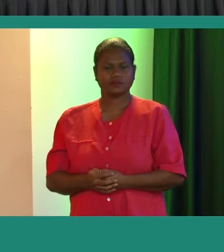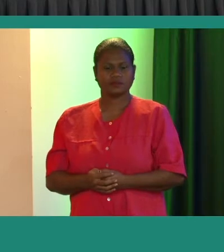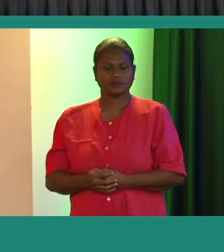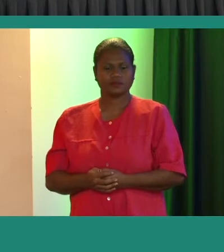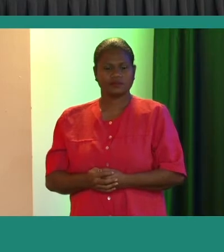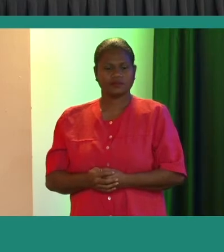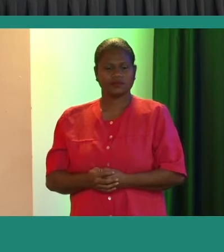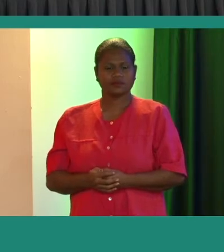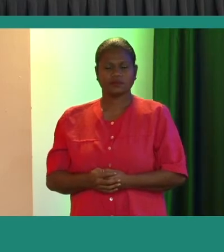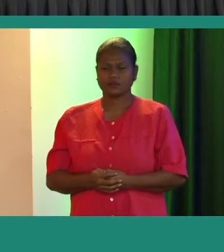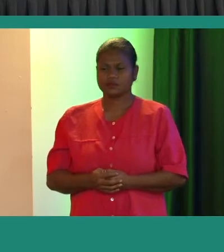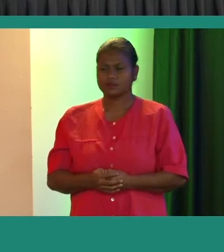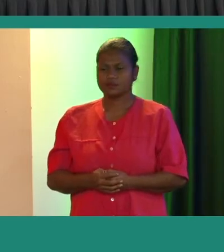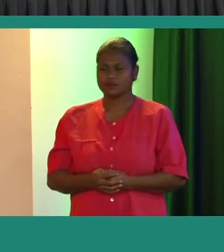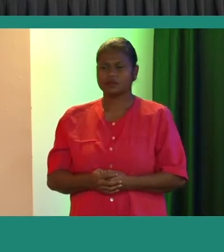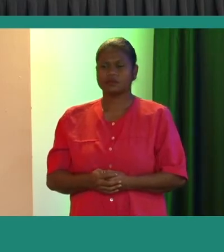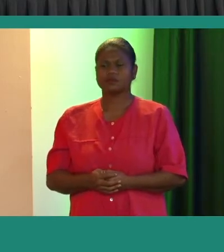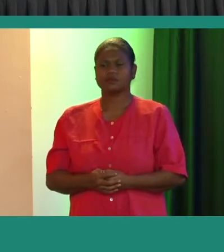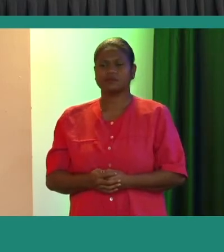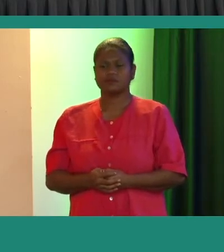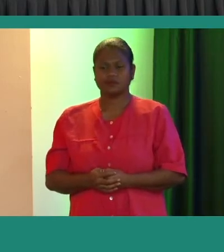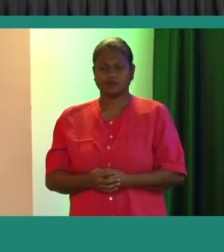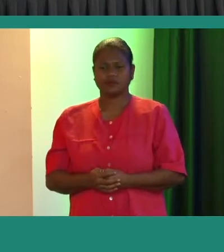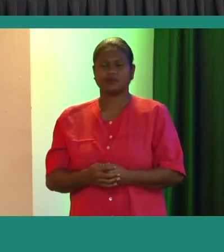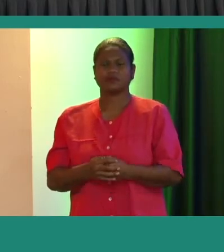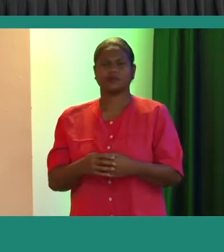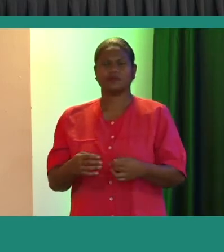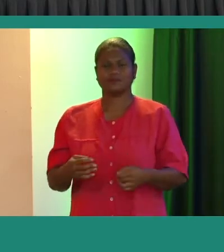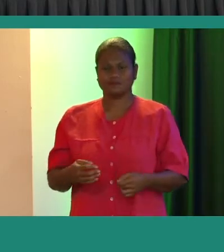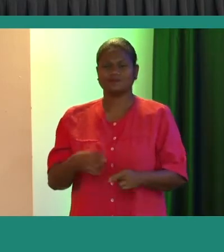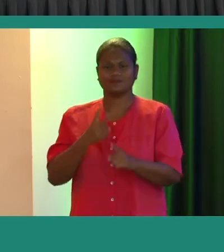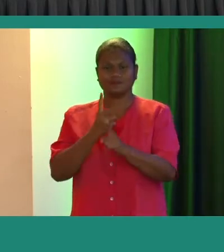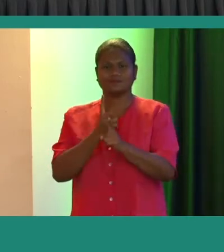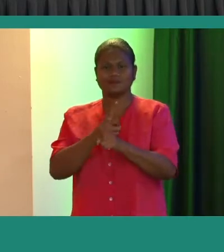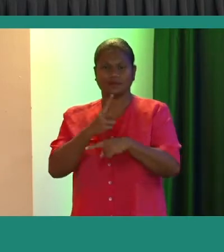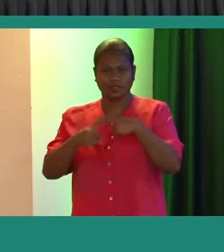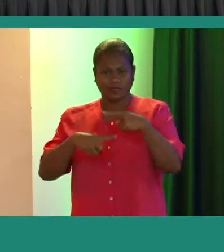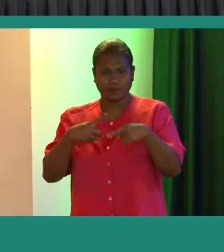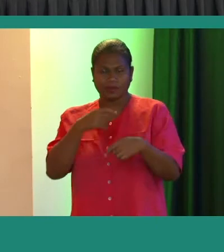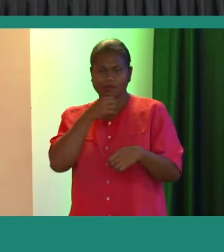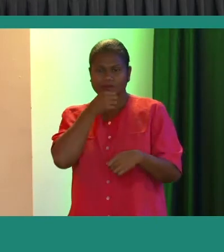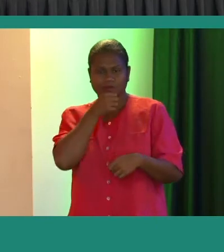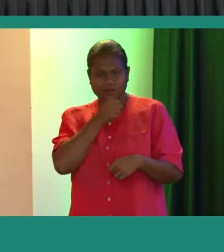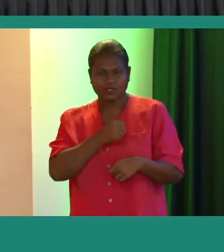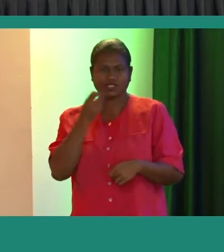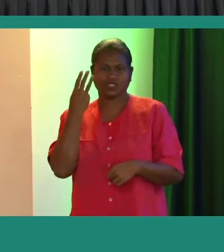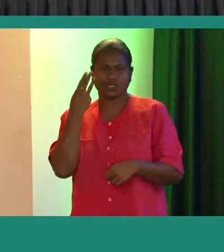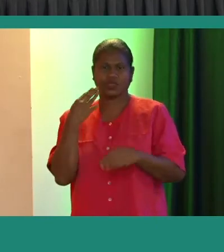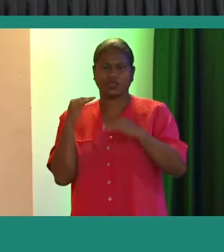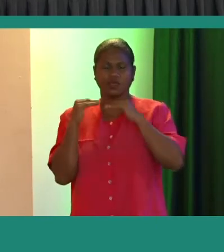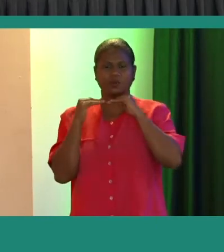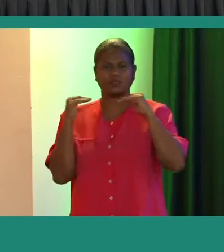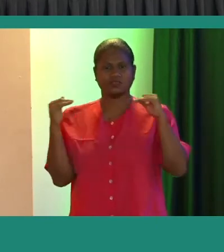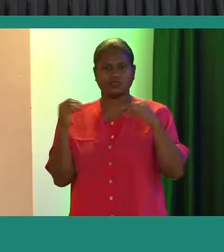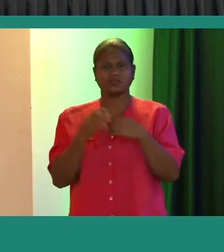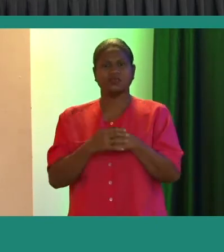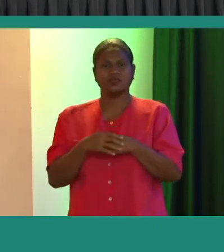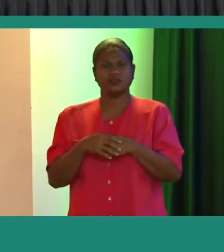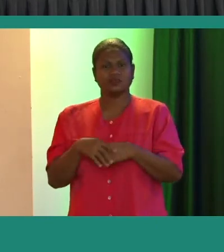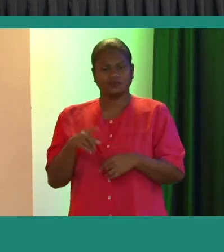driving the National Public Service Gender Equity and Social Inclusion Policy. It has been here for a